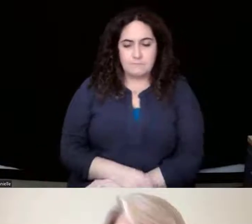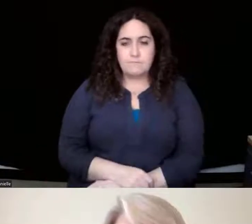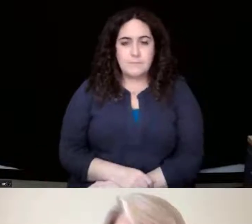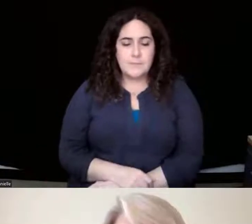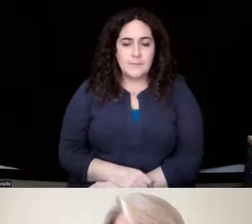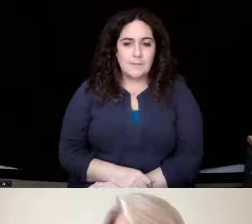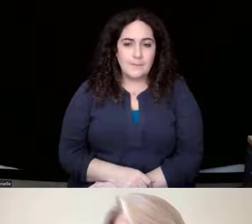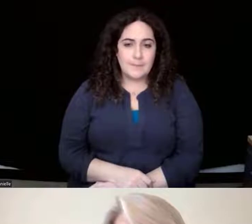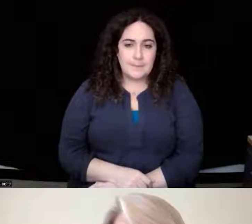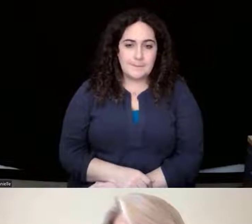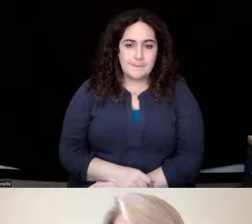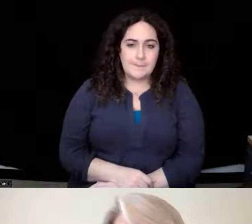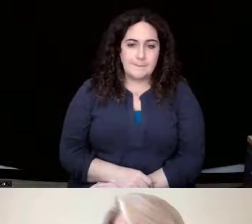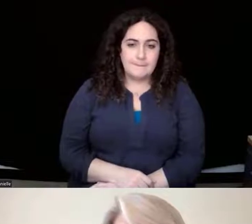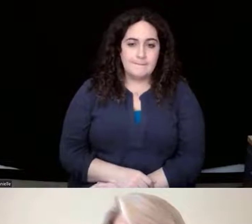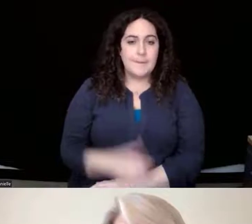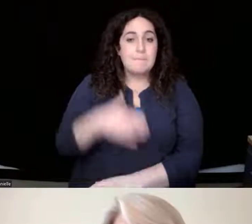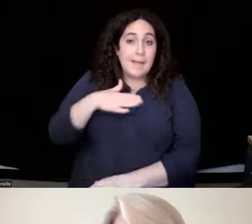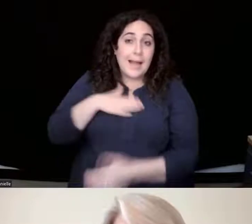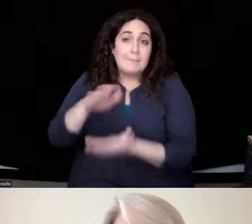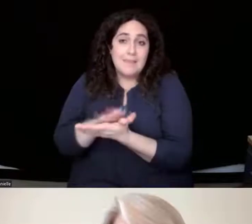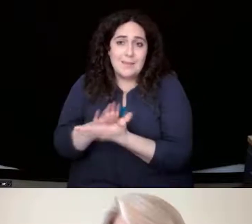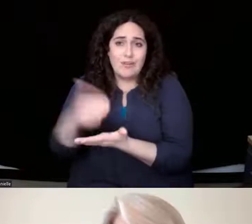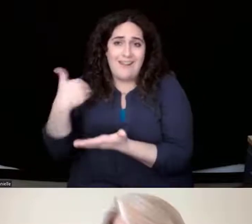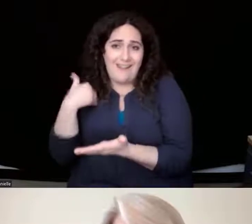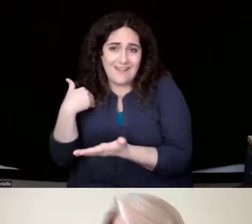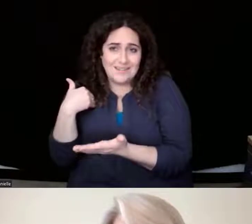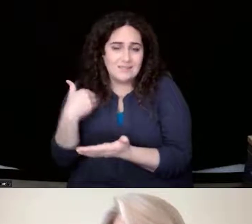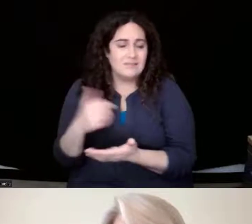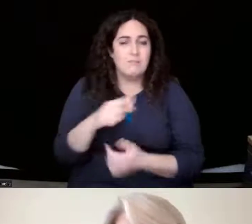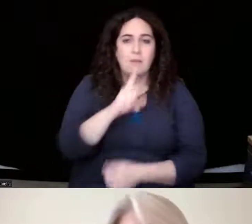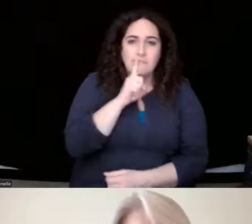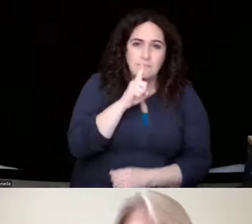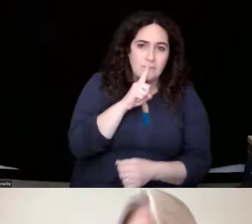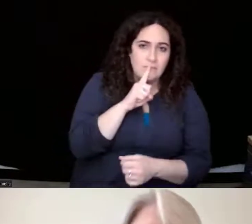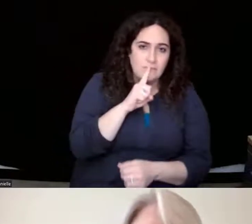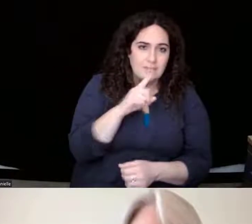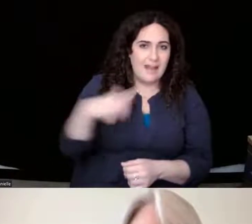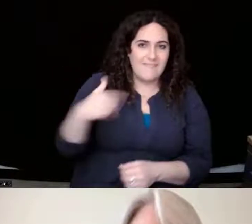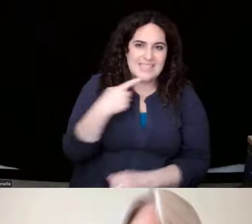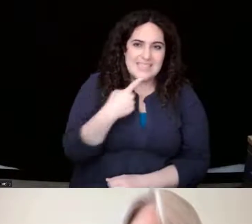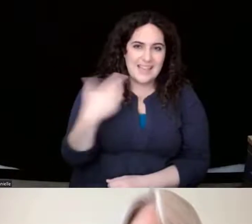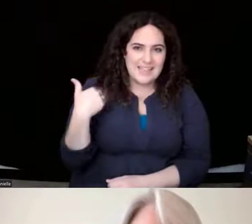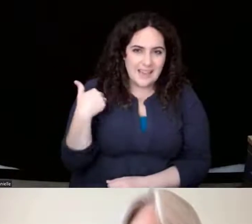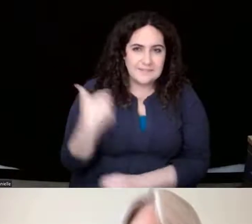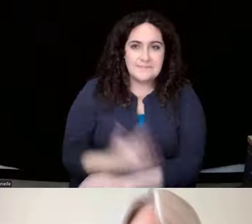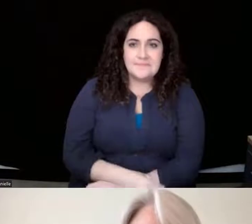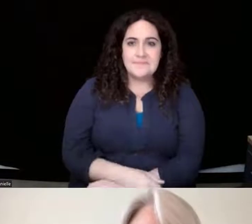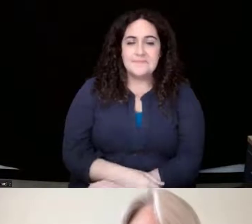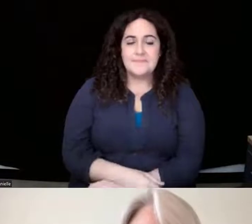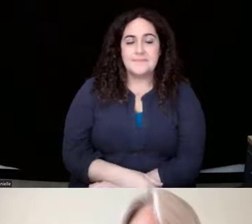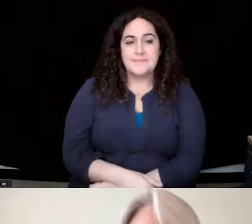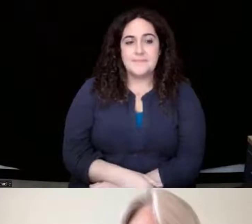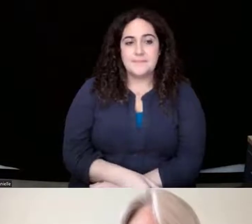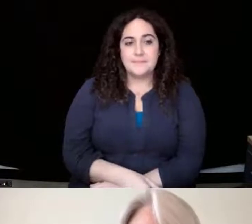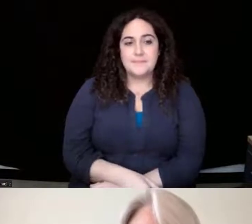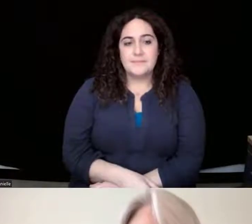talk, we cover it in our paper, and maybe it's something for the library to think a little bit more about,